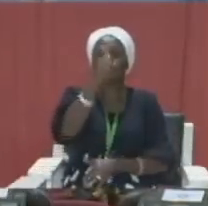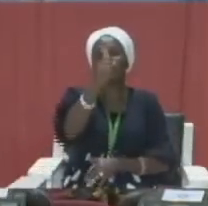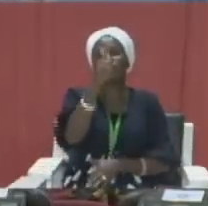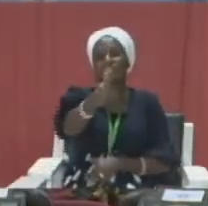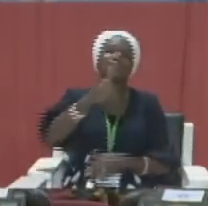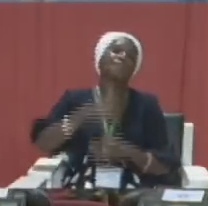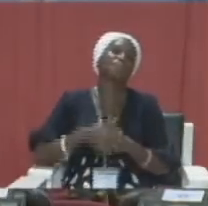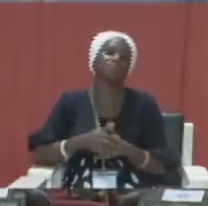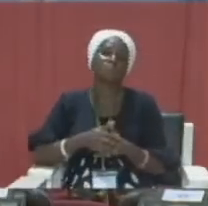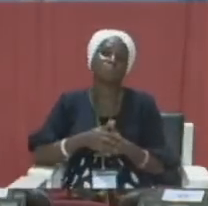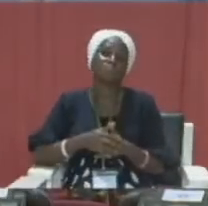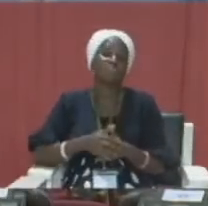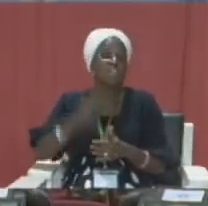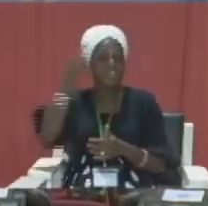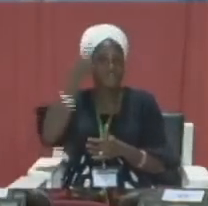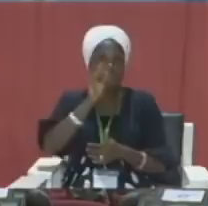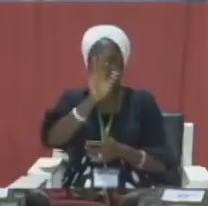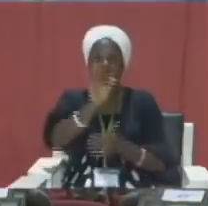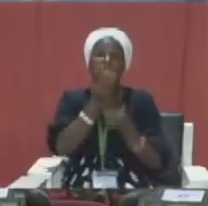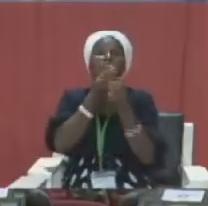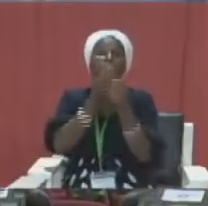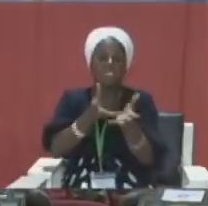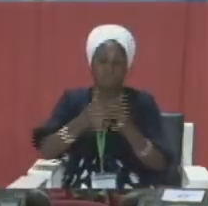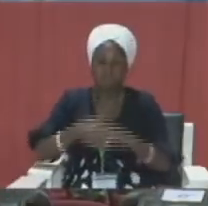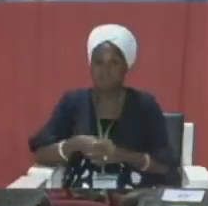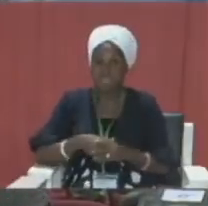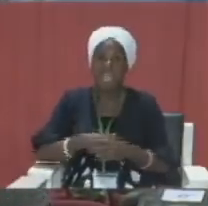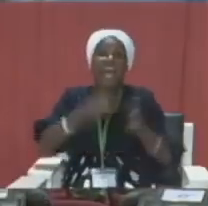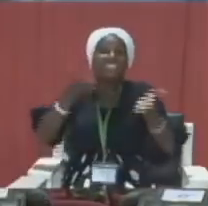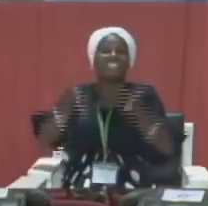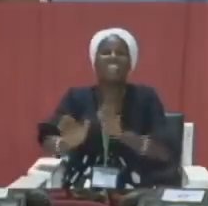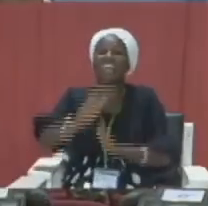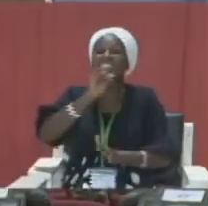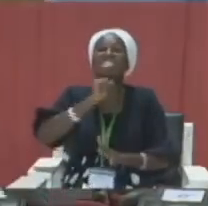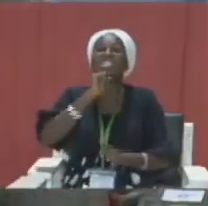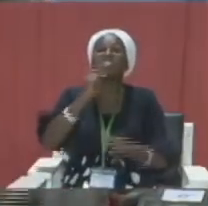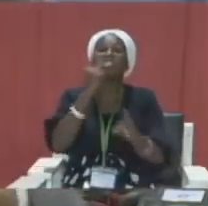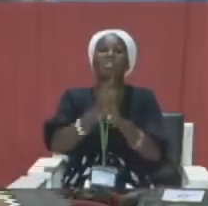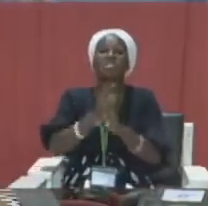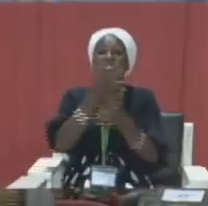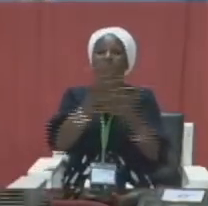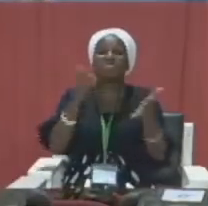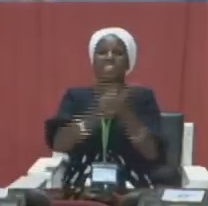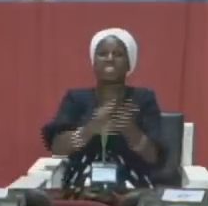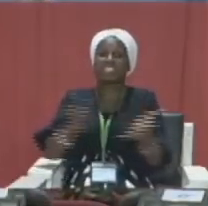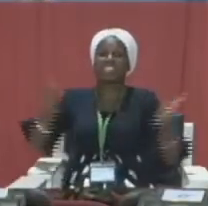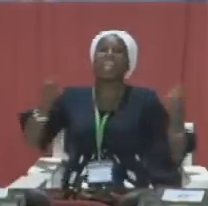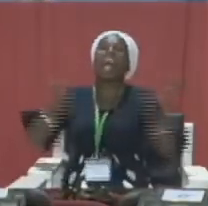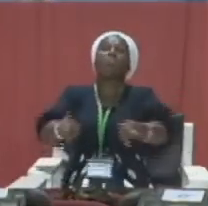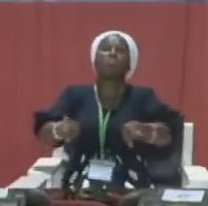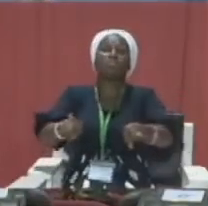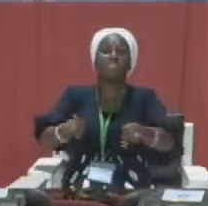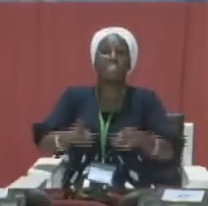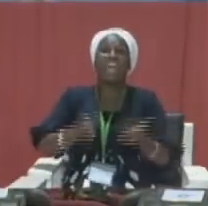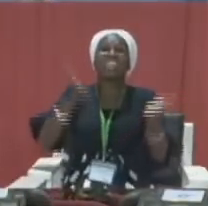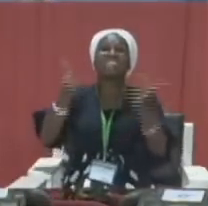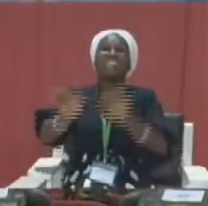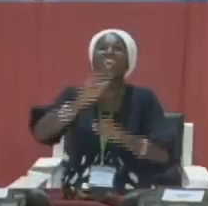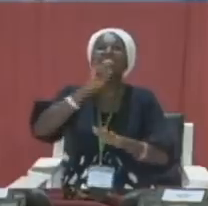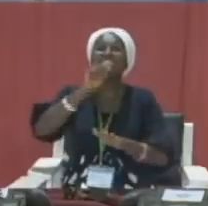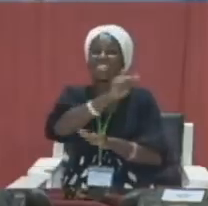And for your information, death is not just an occurrence. Death is a